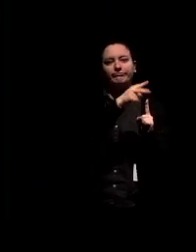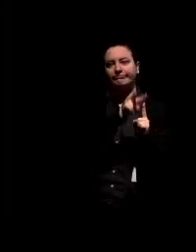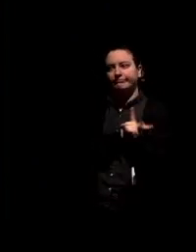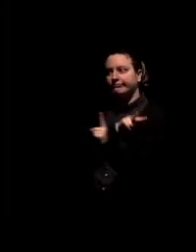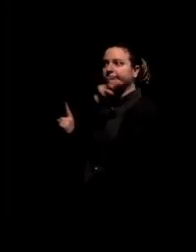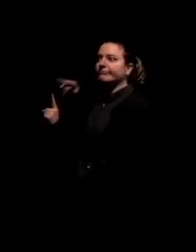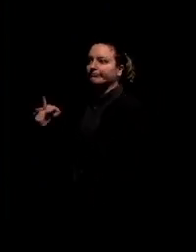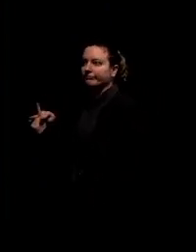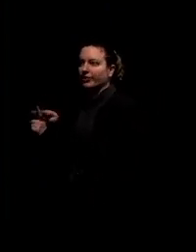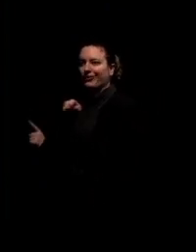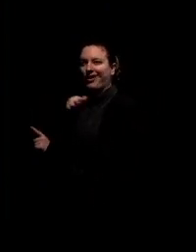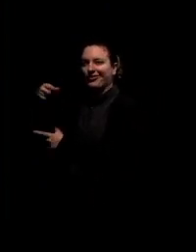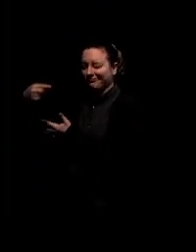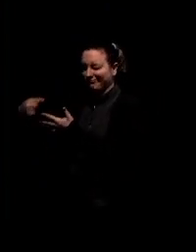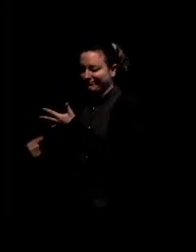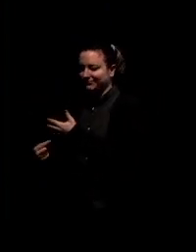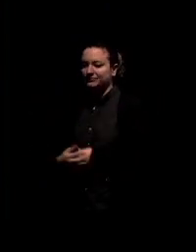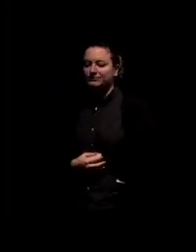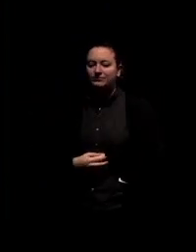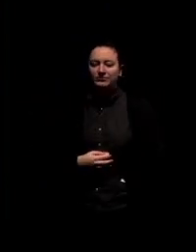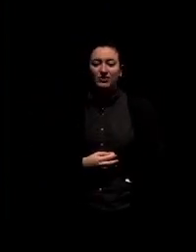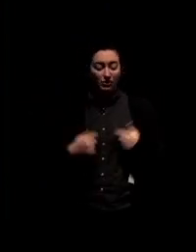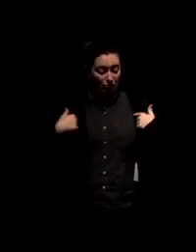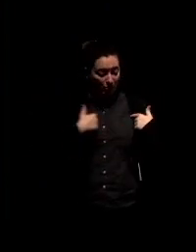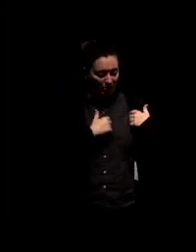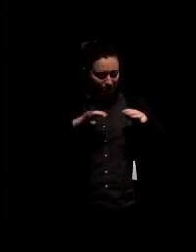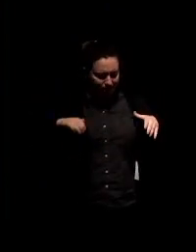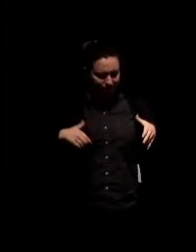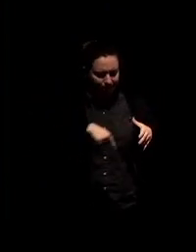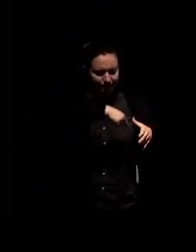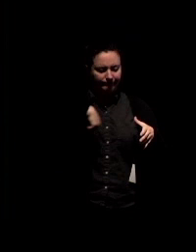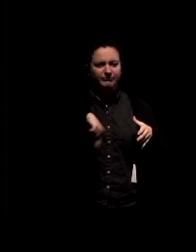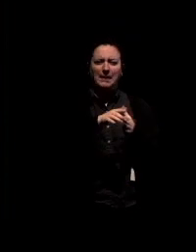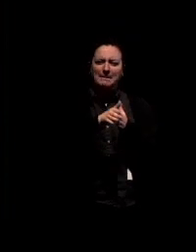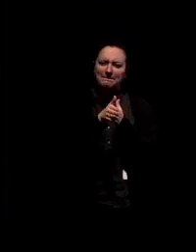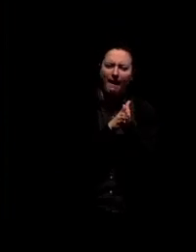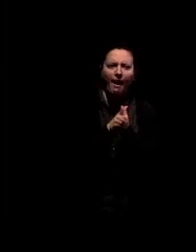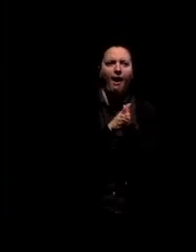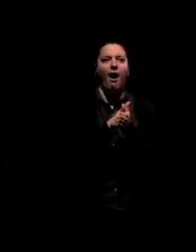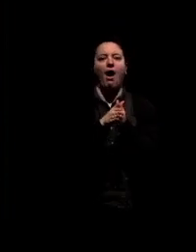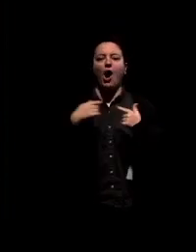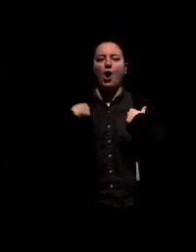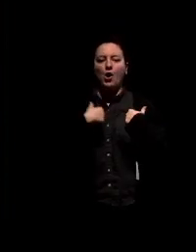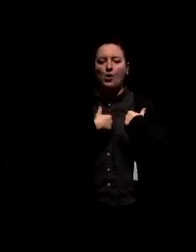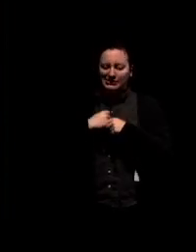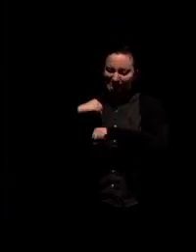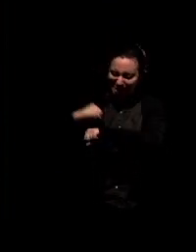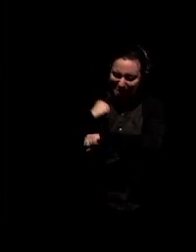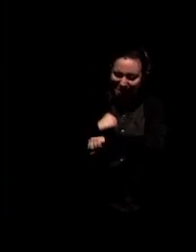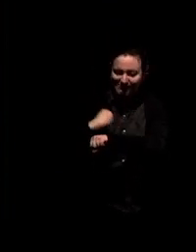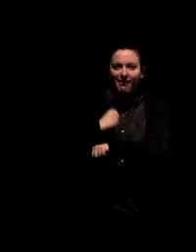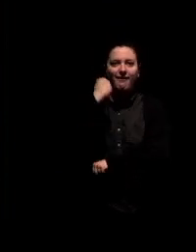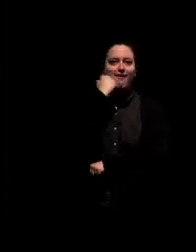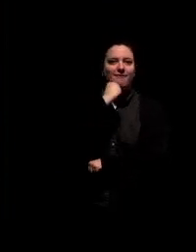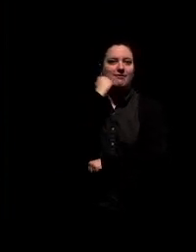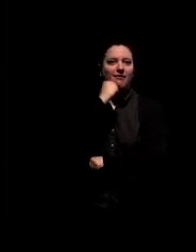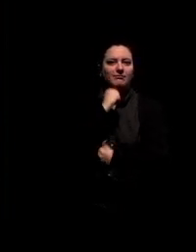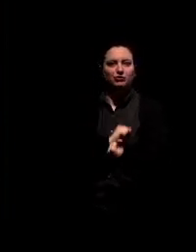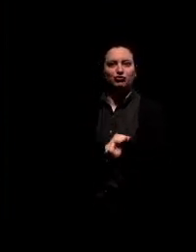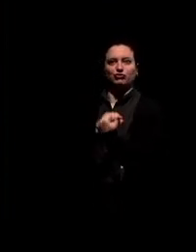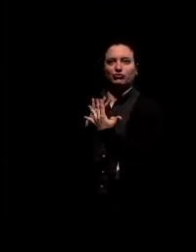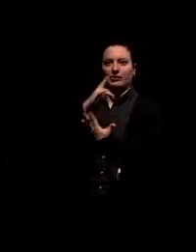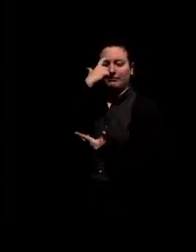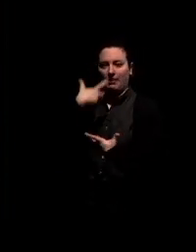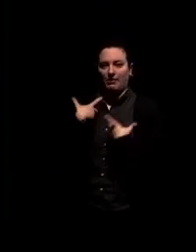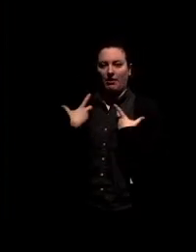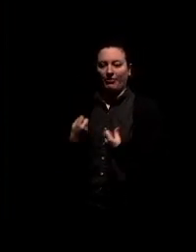passionate professionals working on health equity every day at the ground level. And at the core of what we do is help people with barriers